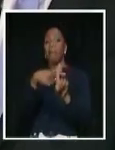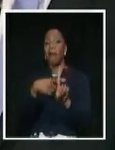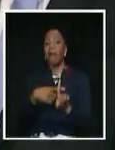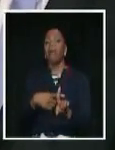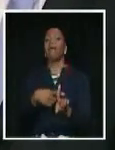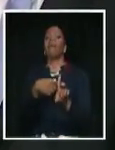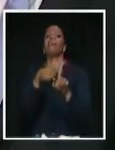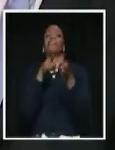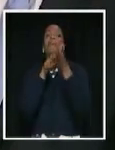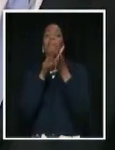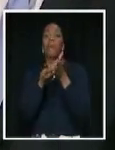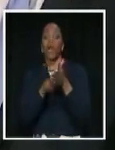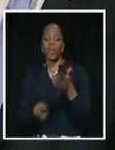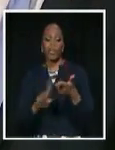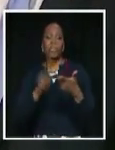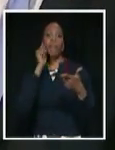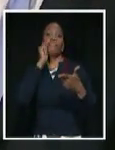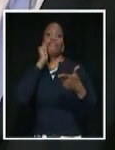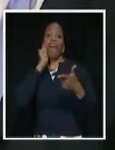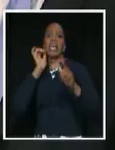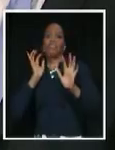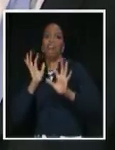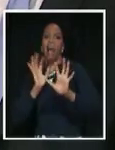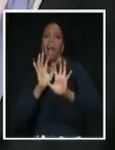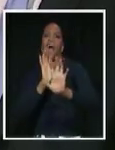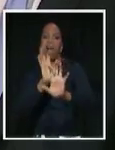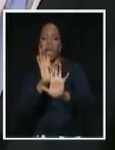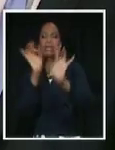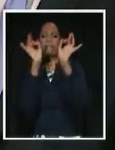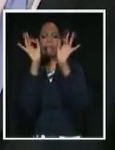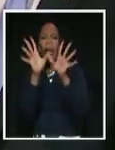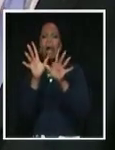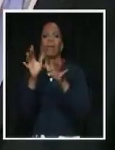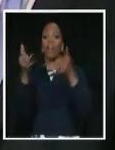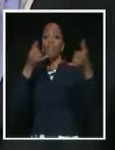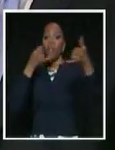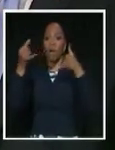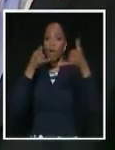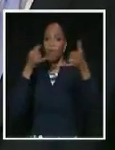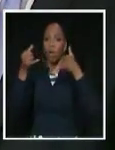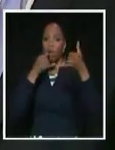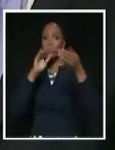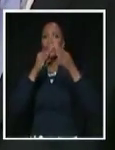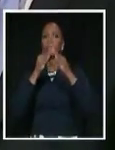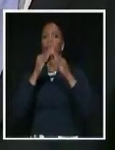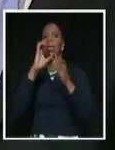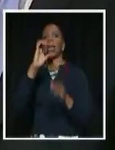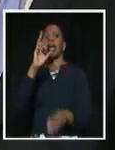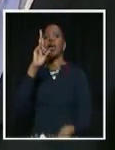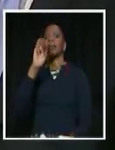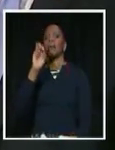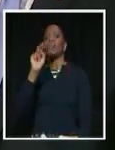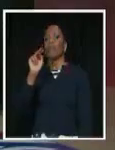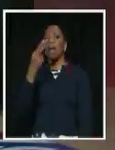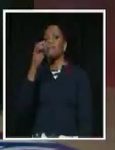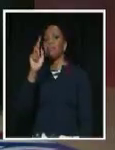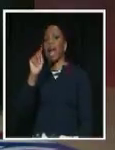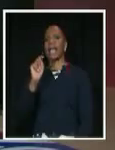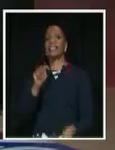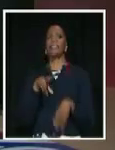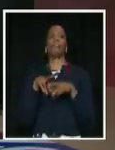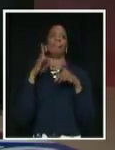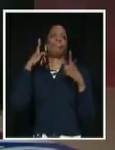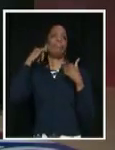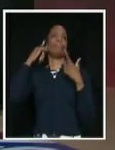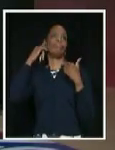was a race riot during that period of time. You took phone calls from the community in Crown Heights, and you sat on it. Please tell me